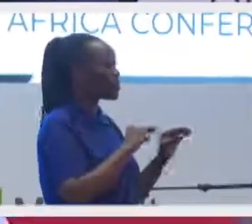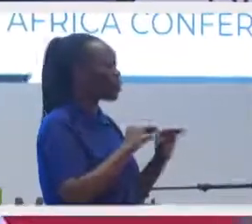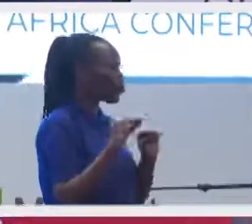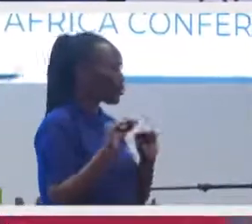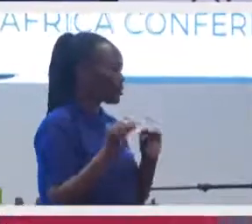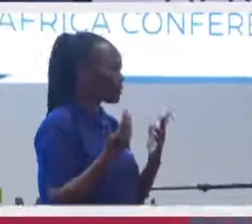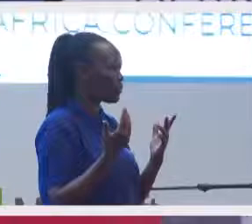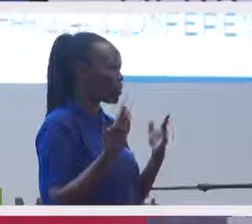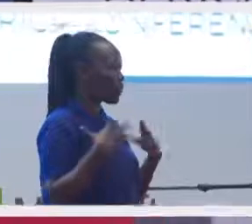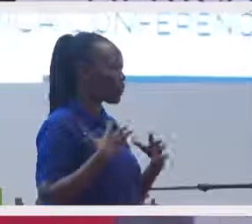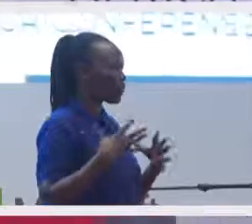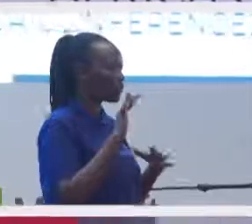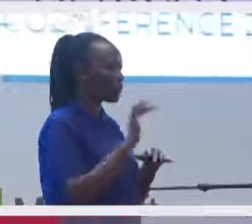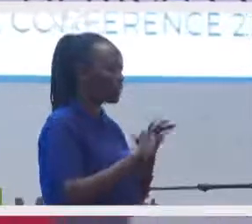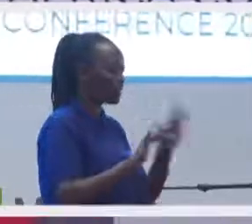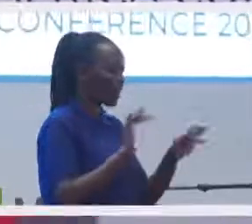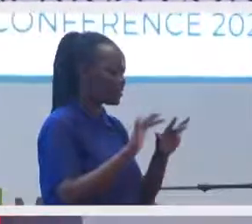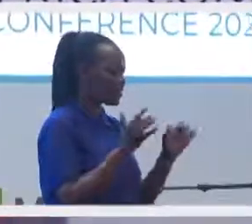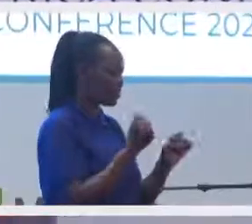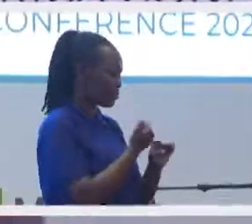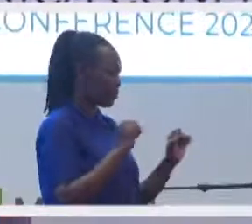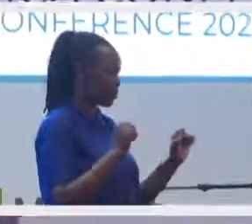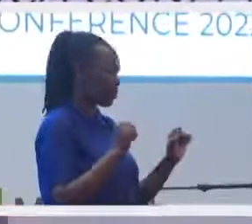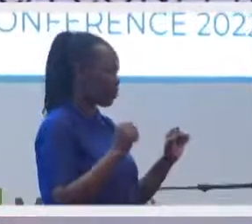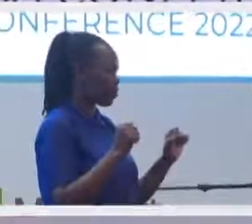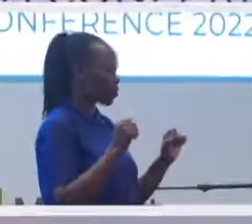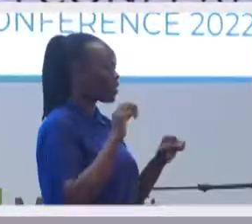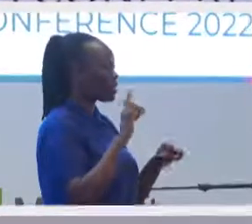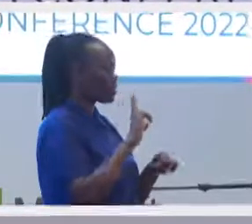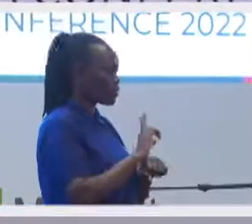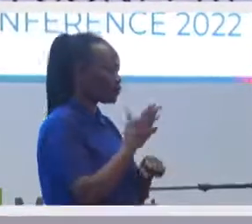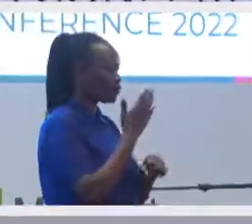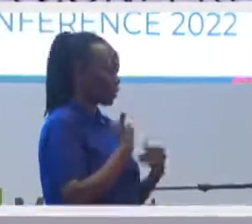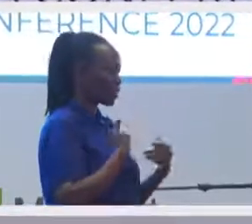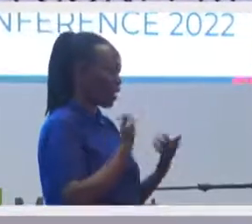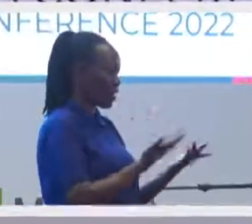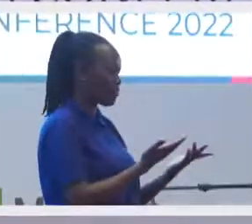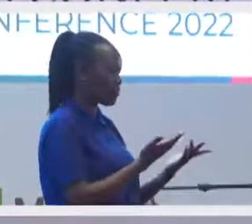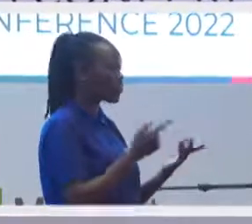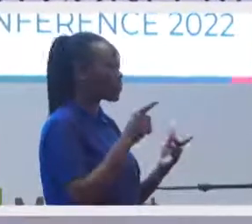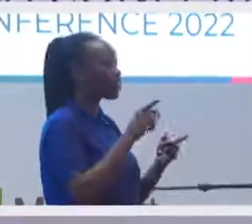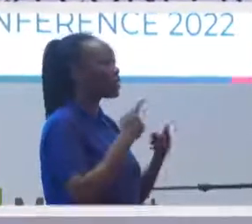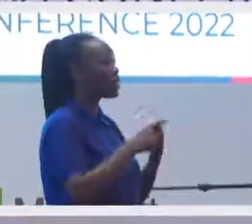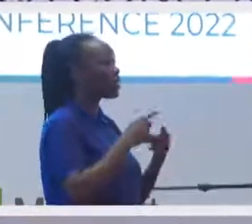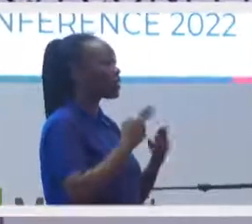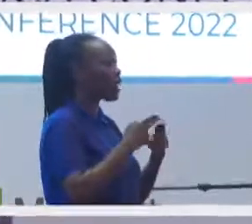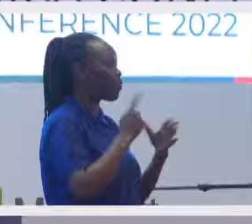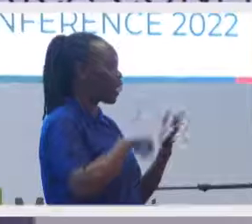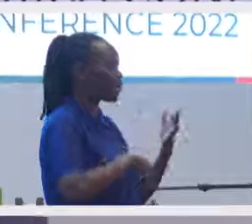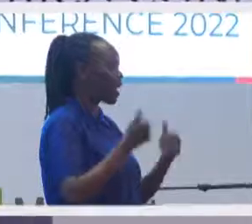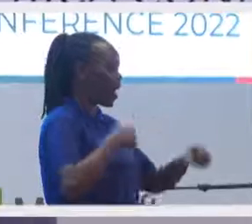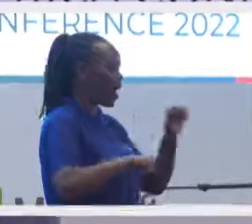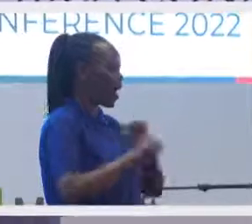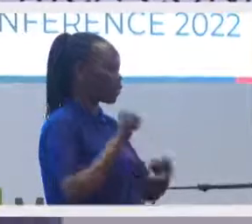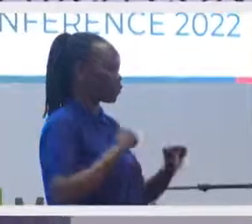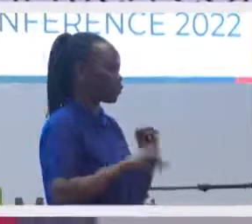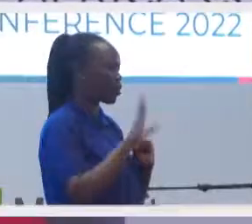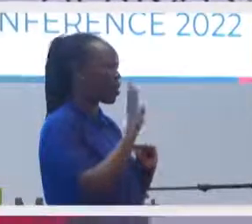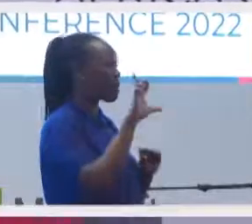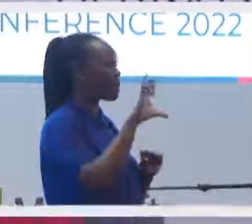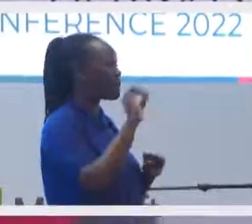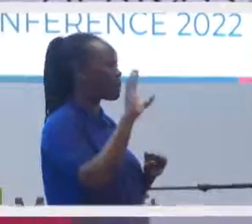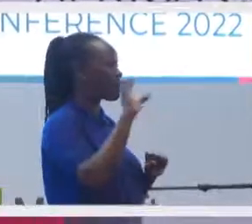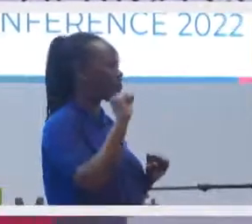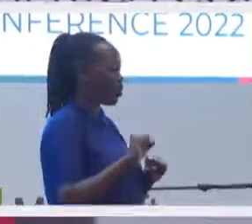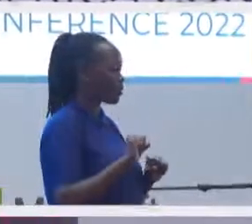And one way we address that is through this little app called Action Blocks that helps you to customize routines